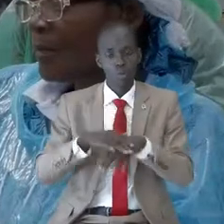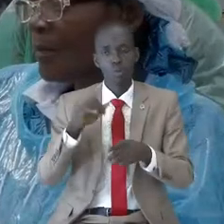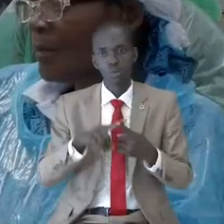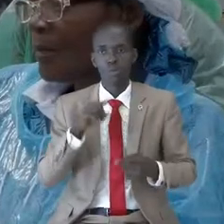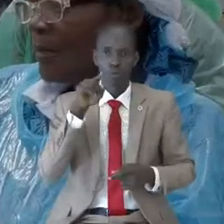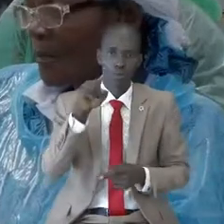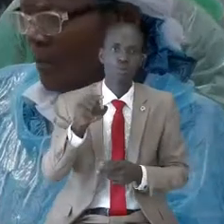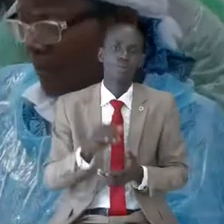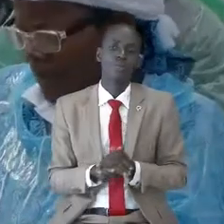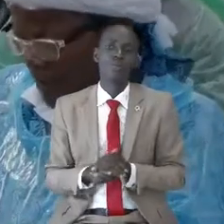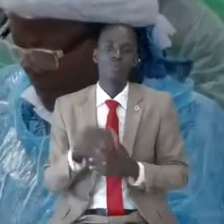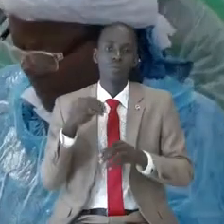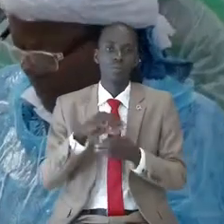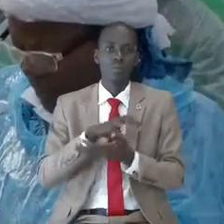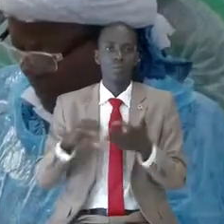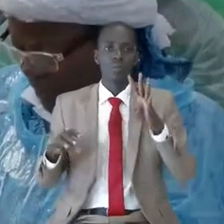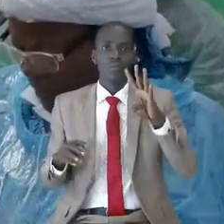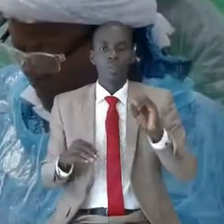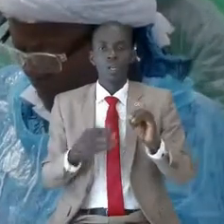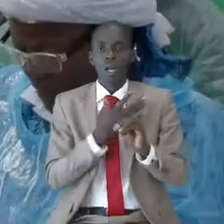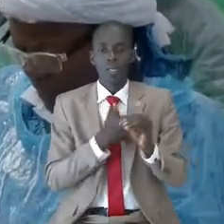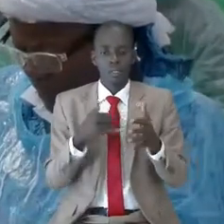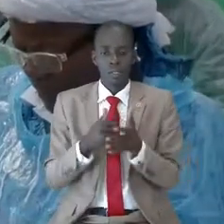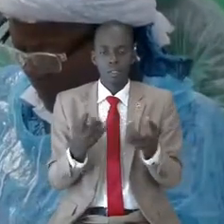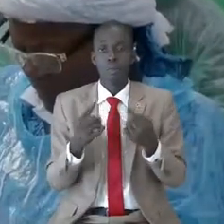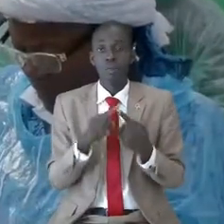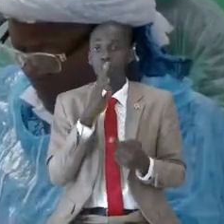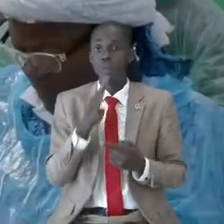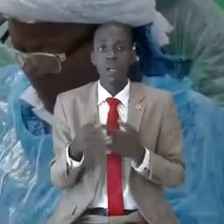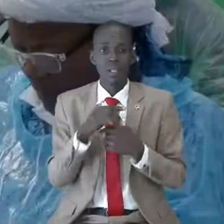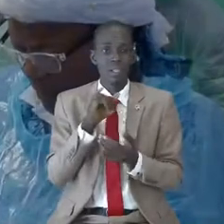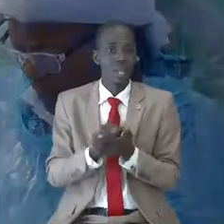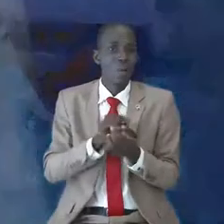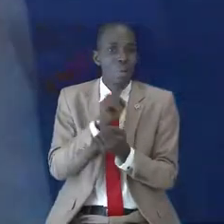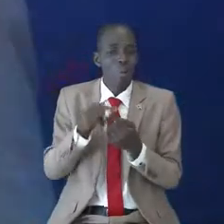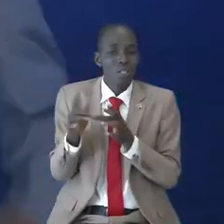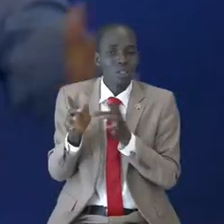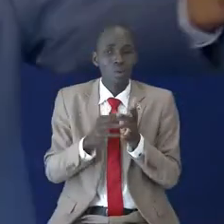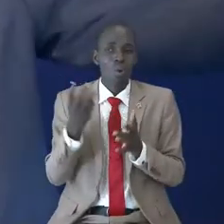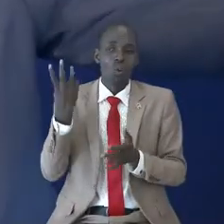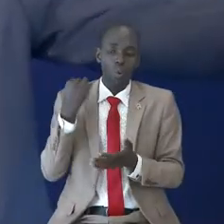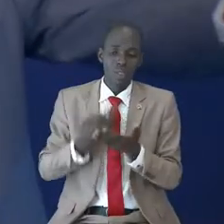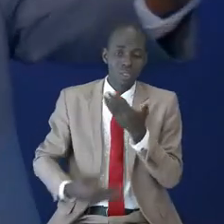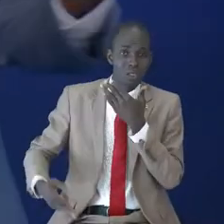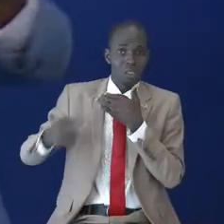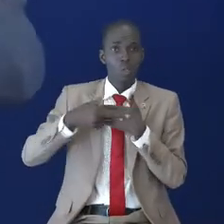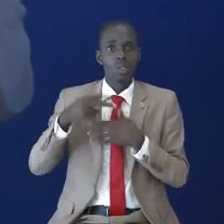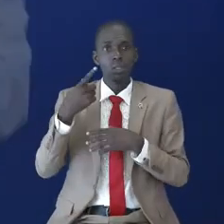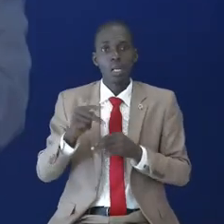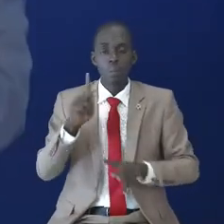verse 40. In verse 40, and it came to pass that when Jesus was returned, the people